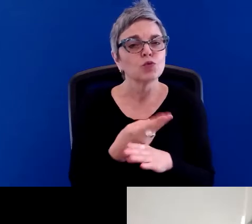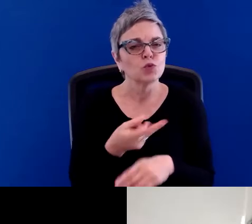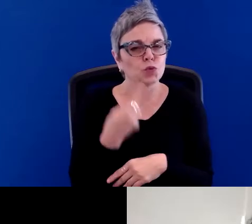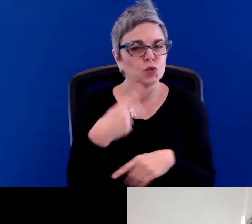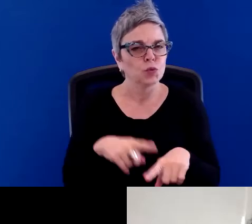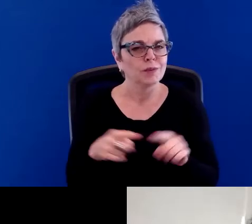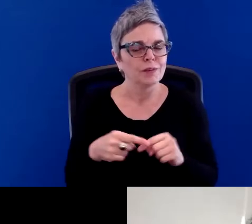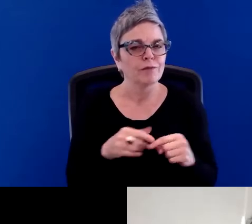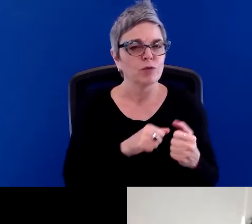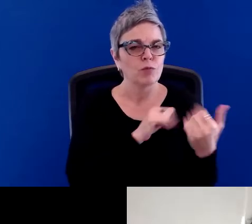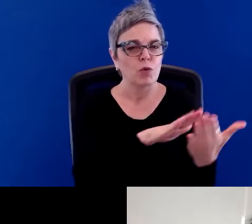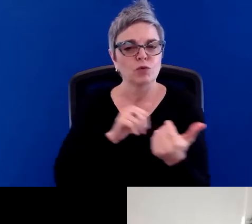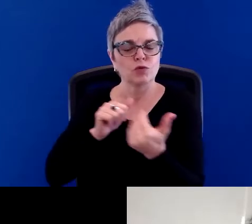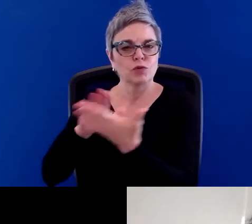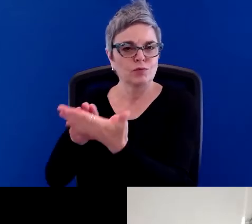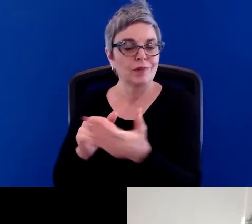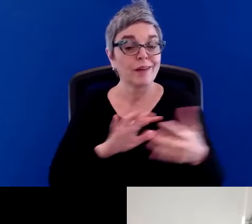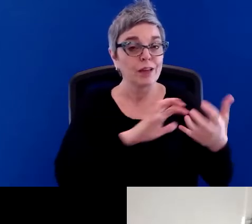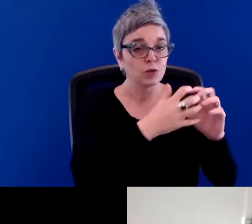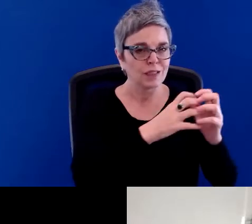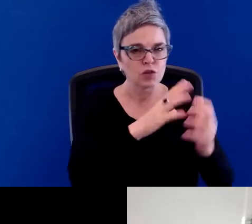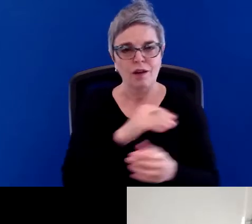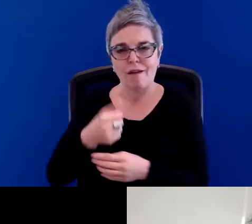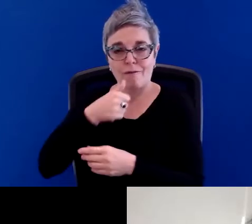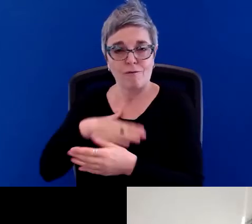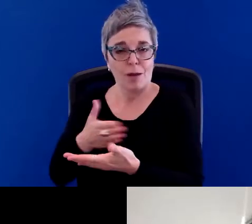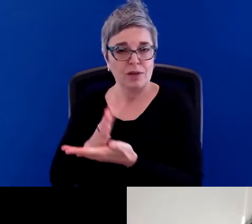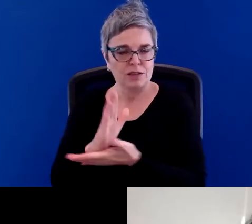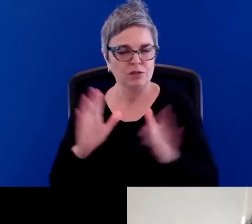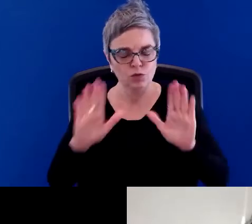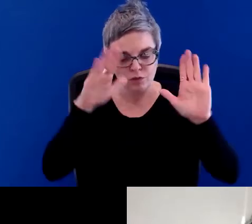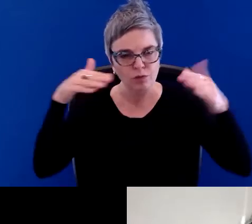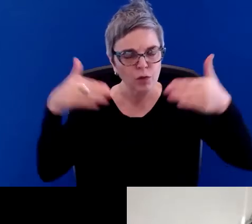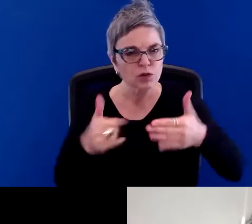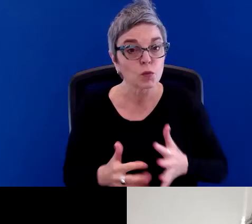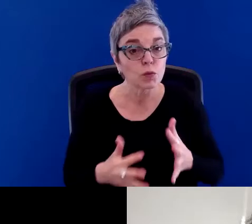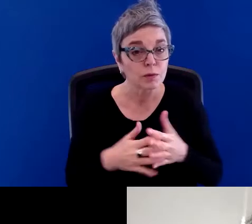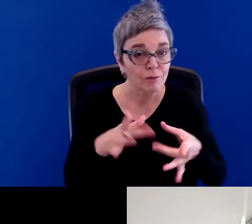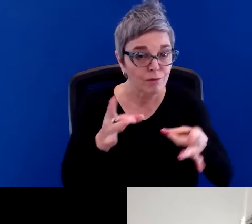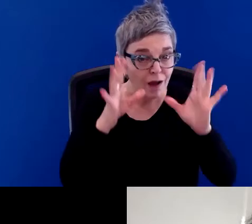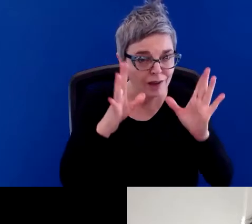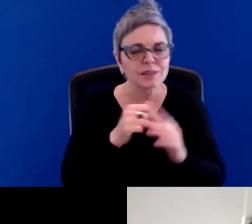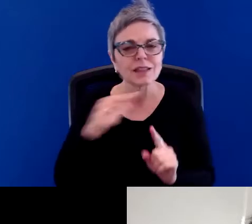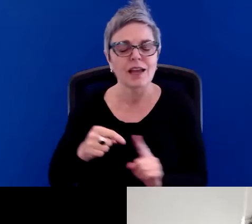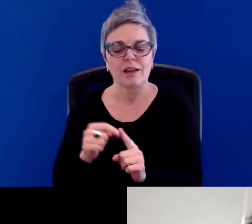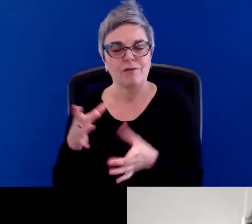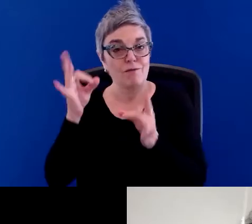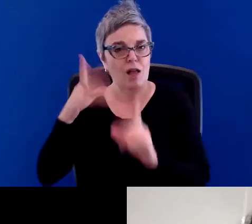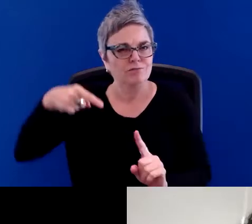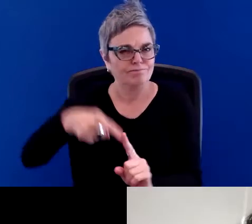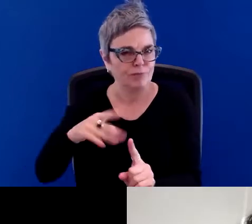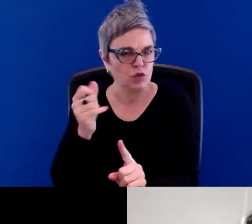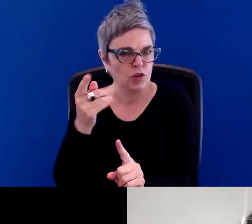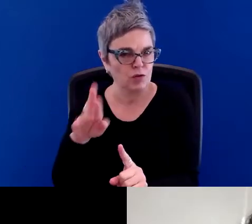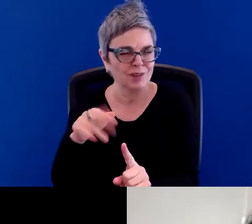to explore reproductive violence and gender violence, particularly for Latina and Latin American